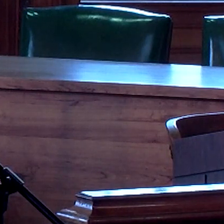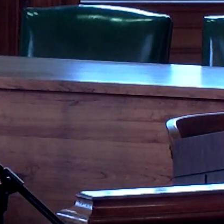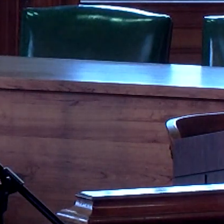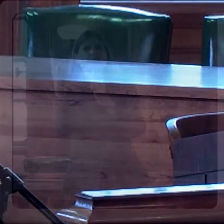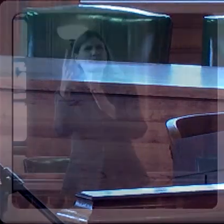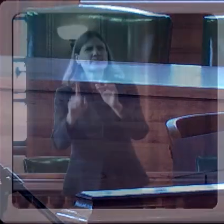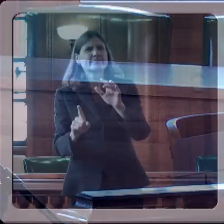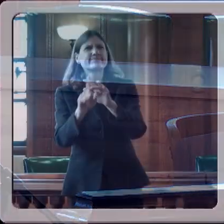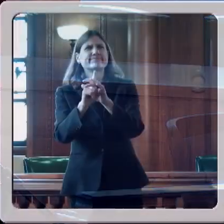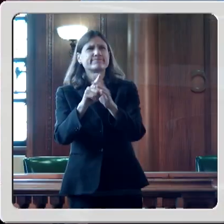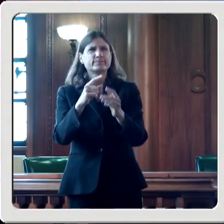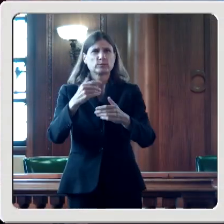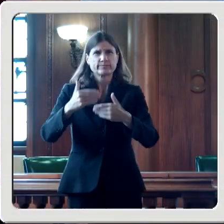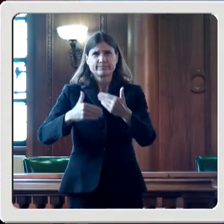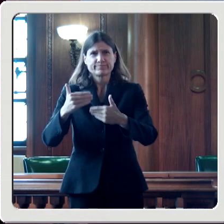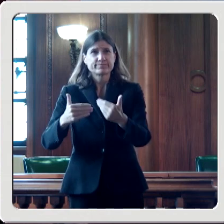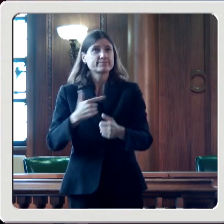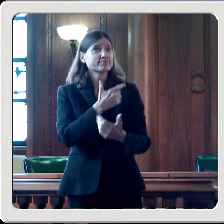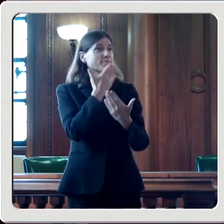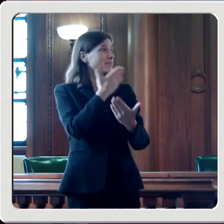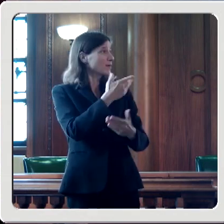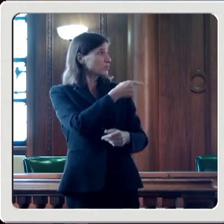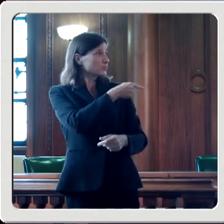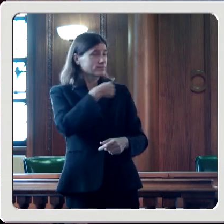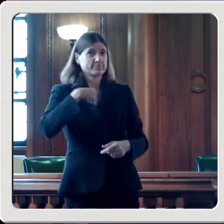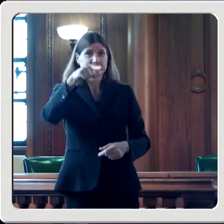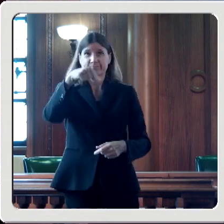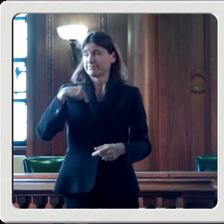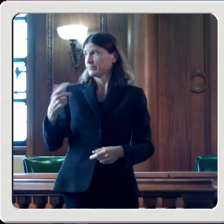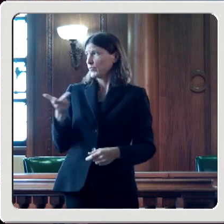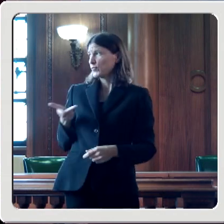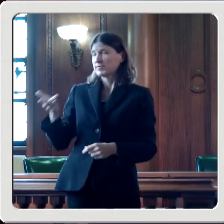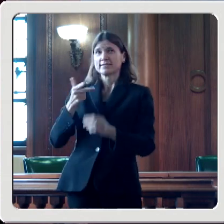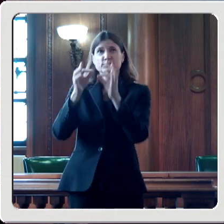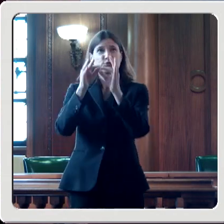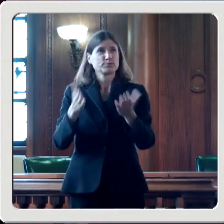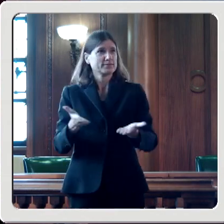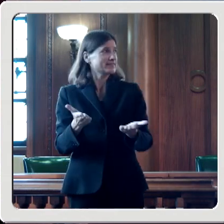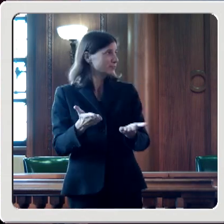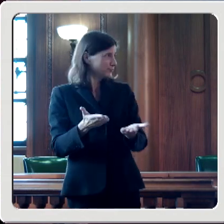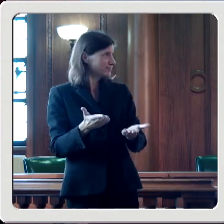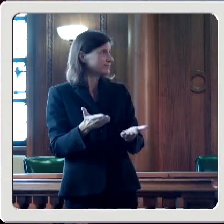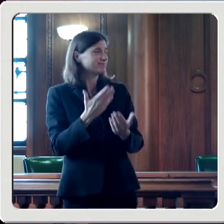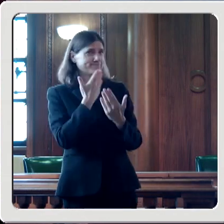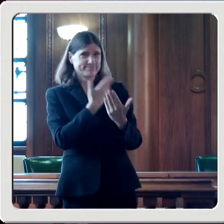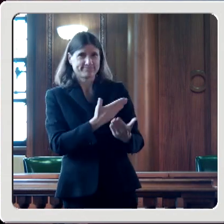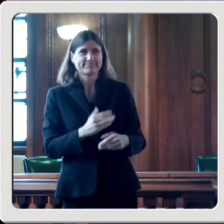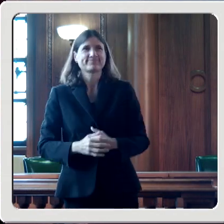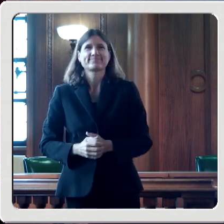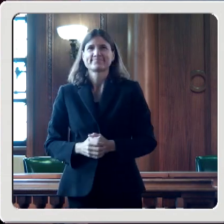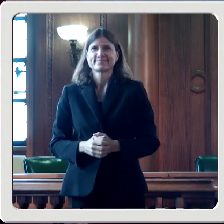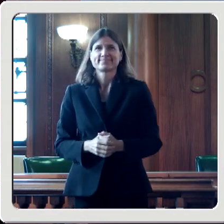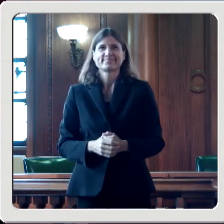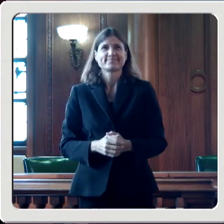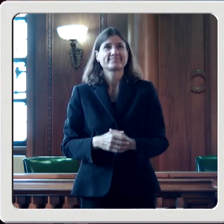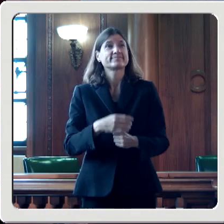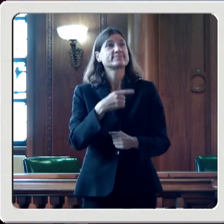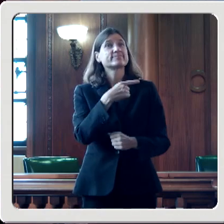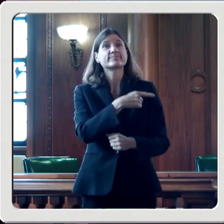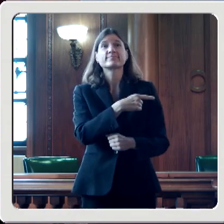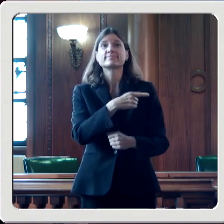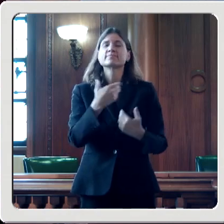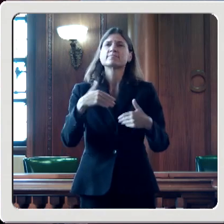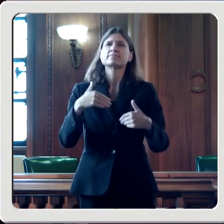And to my sign language individuals, young ladies, thank you very, very much for being here. We deeply